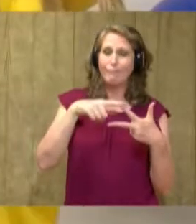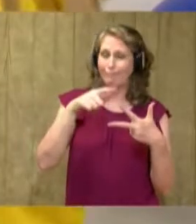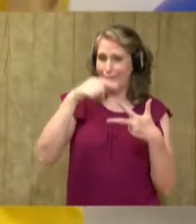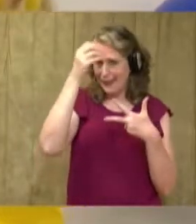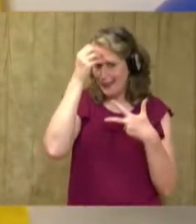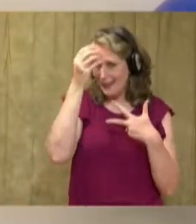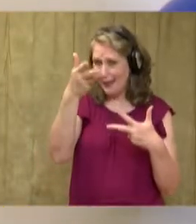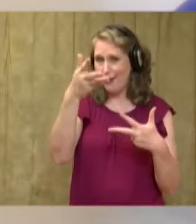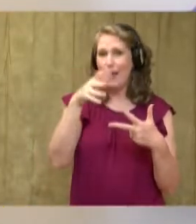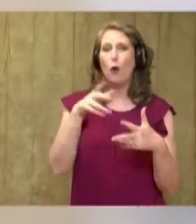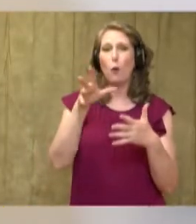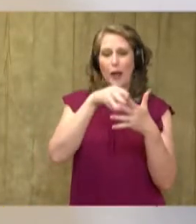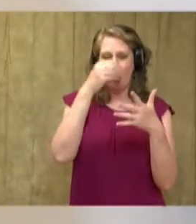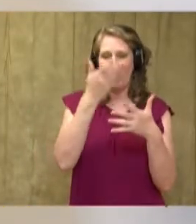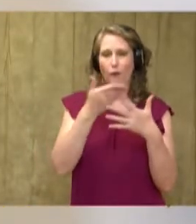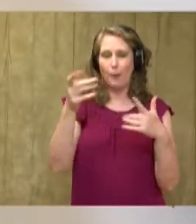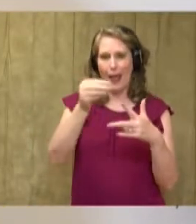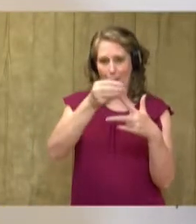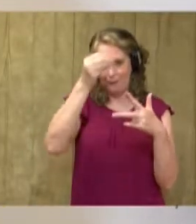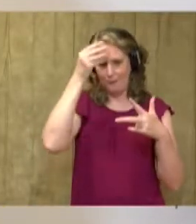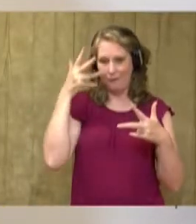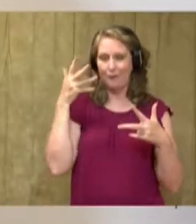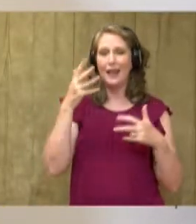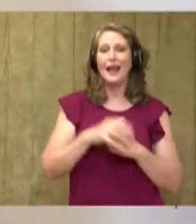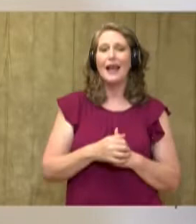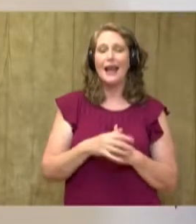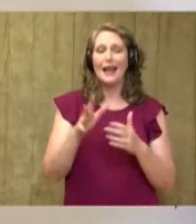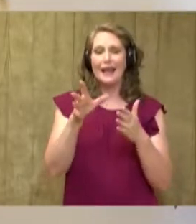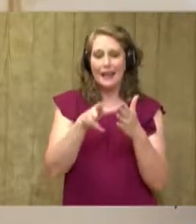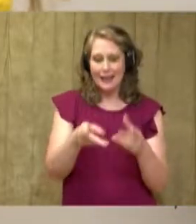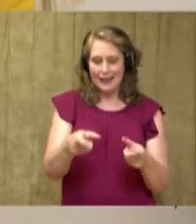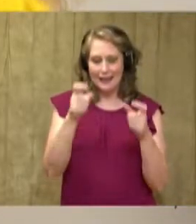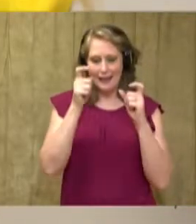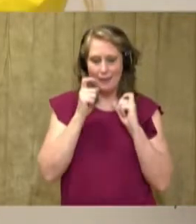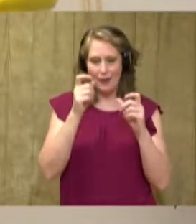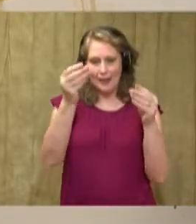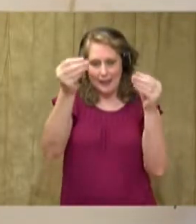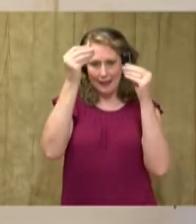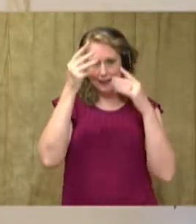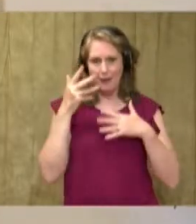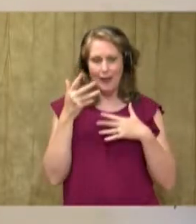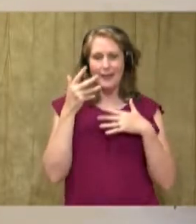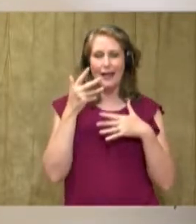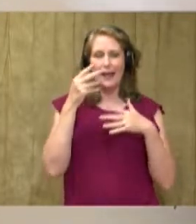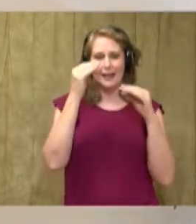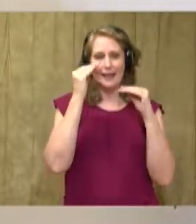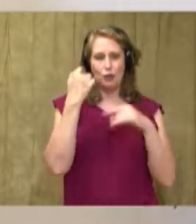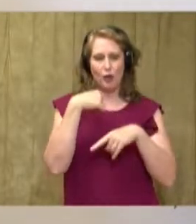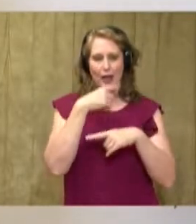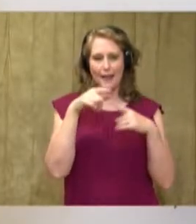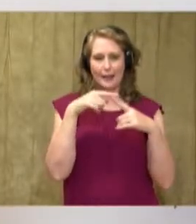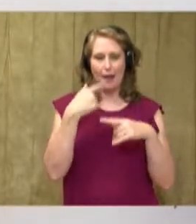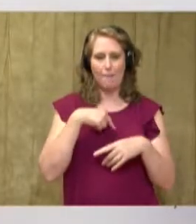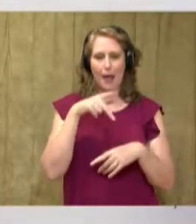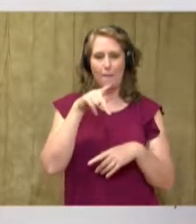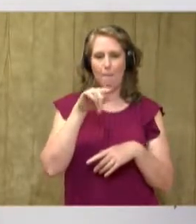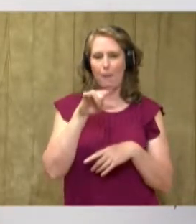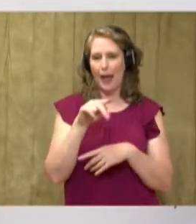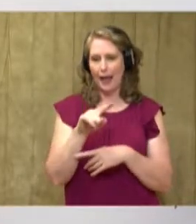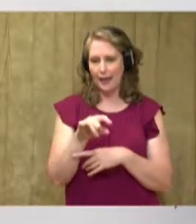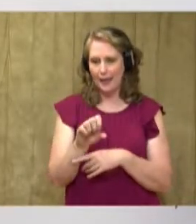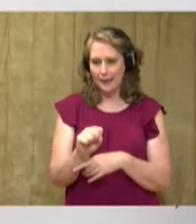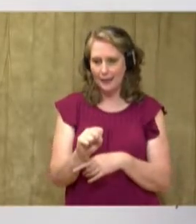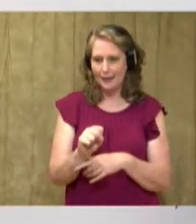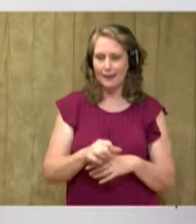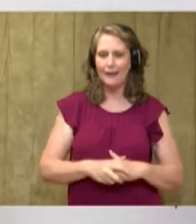Inform. Good job. That's right. Okay, giving us more information and teaching us, giving us facts about planets. All right, here we